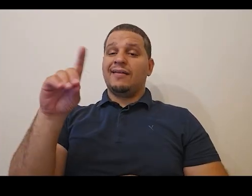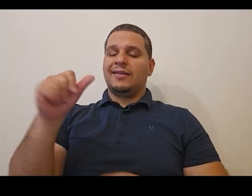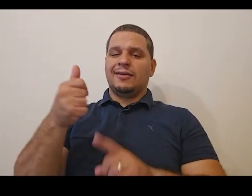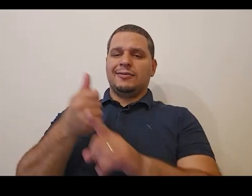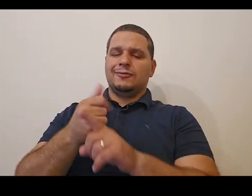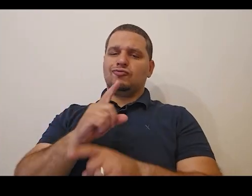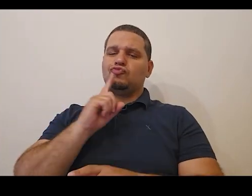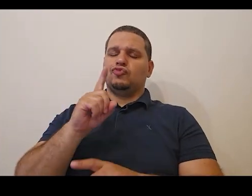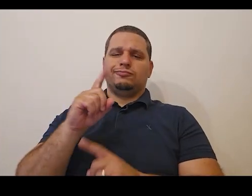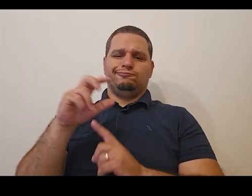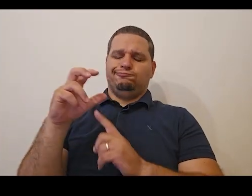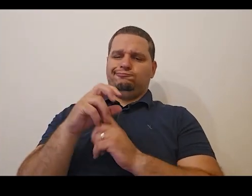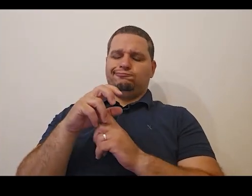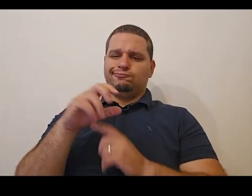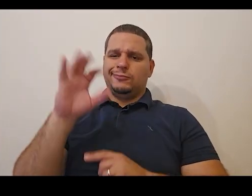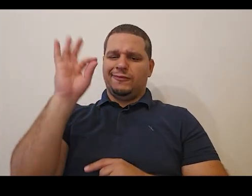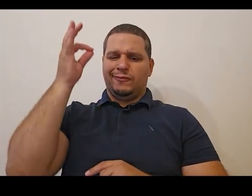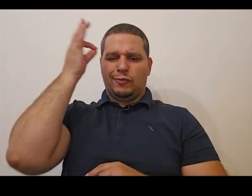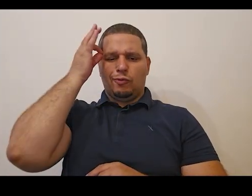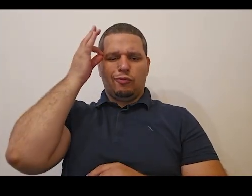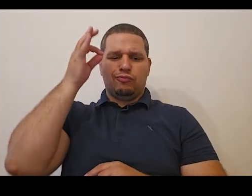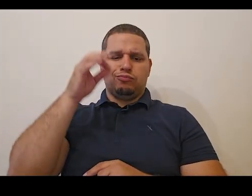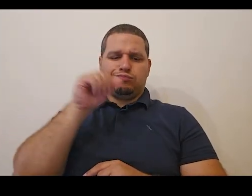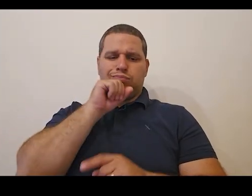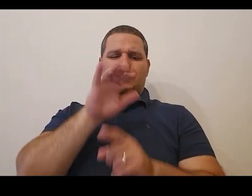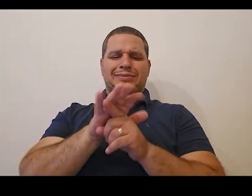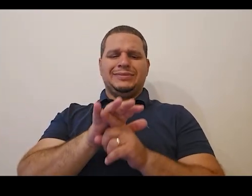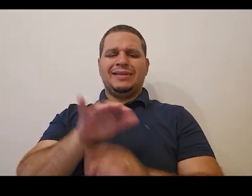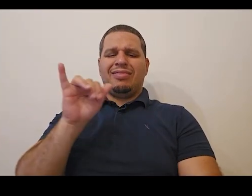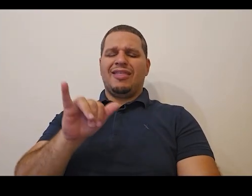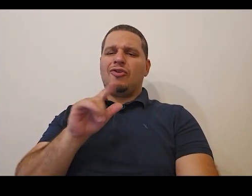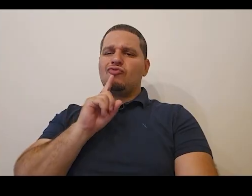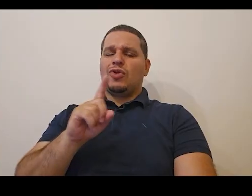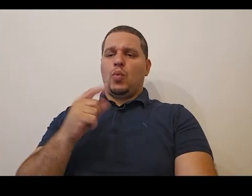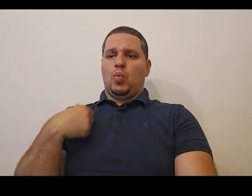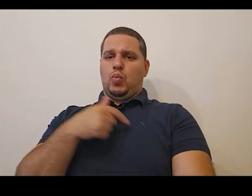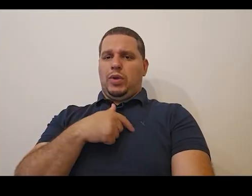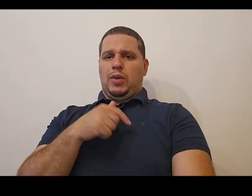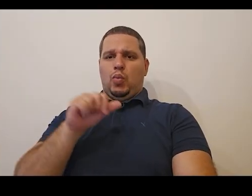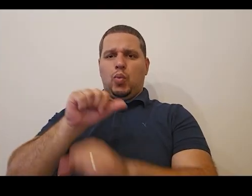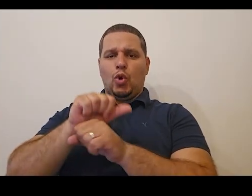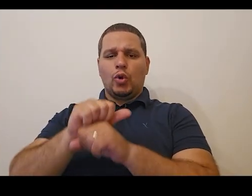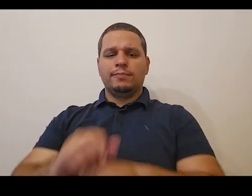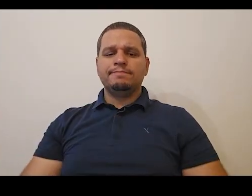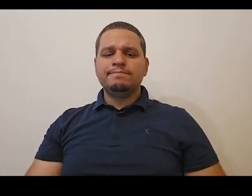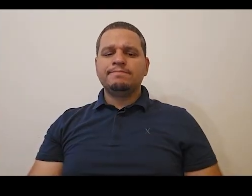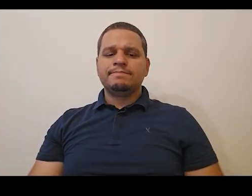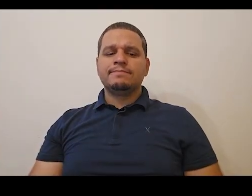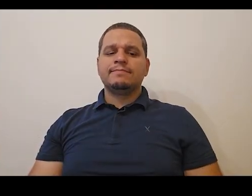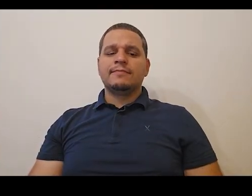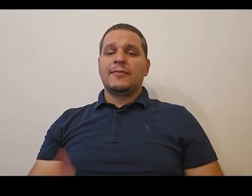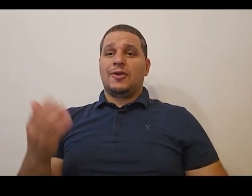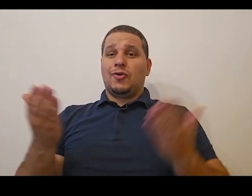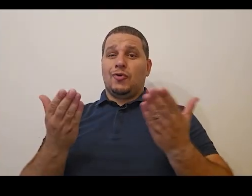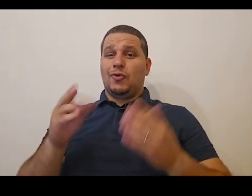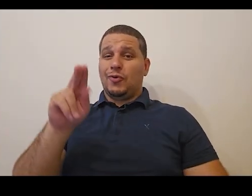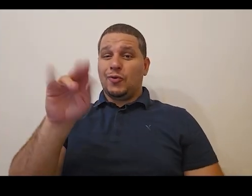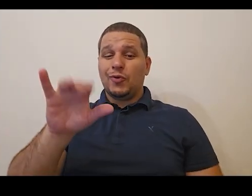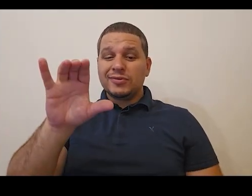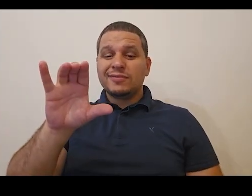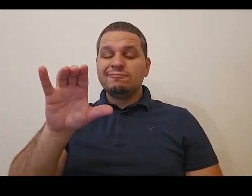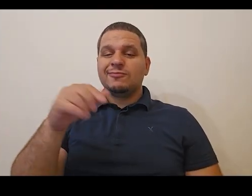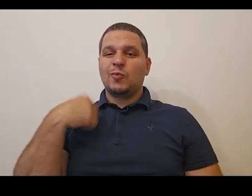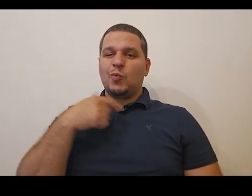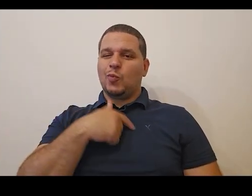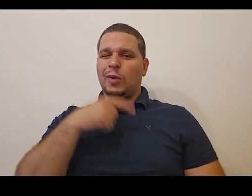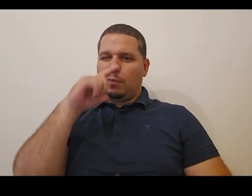is a landmark federal promise that is the floor on which we build. So here in New York City,